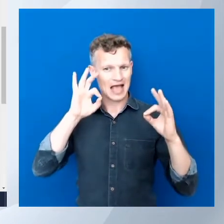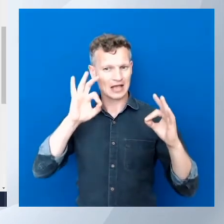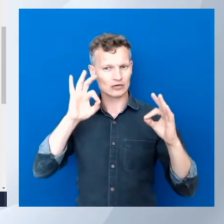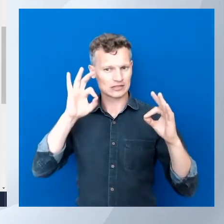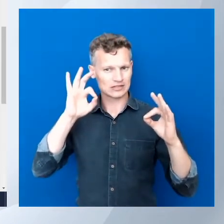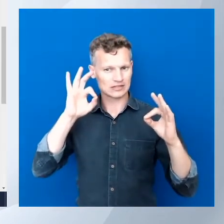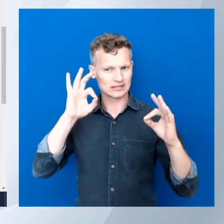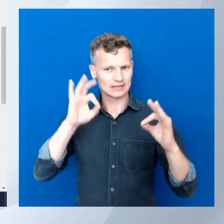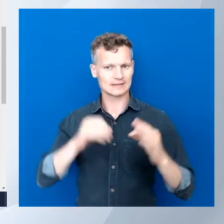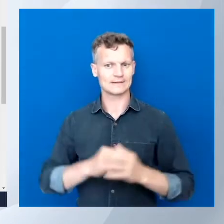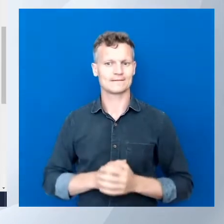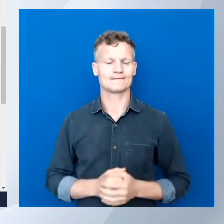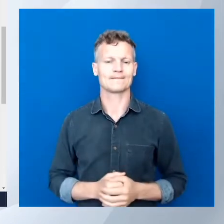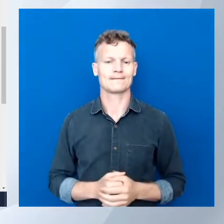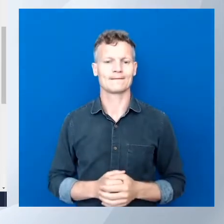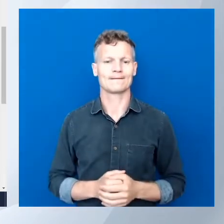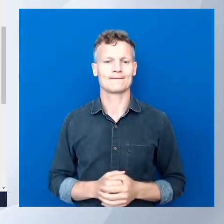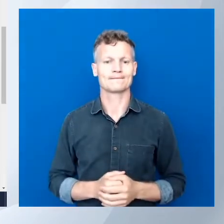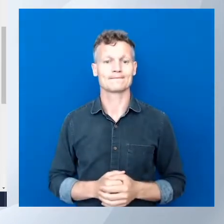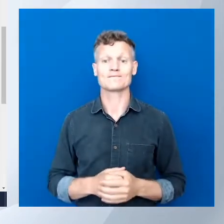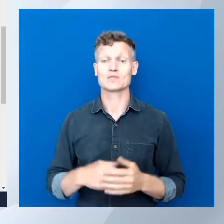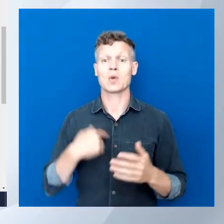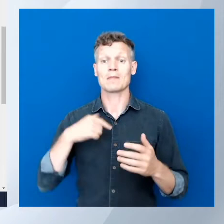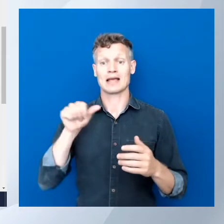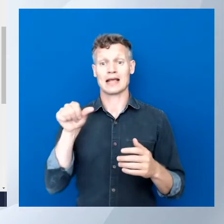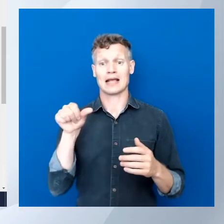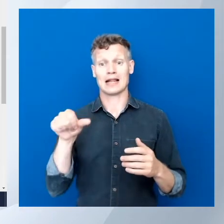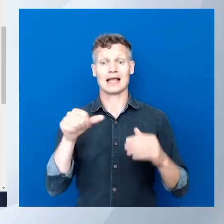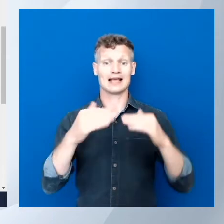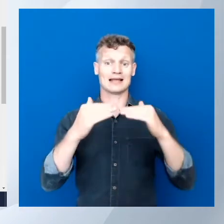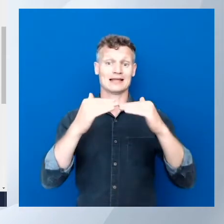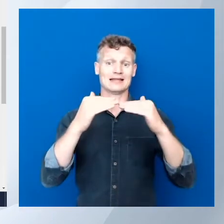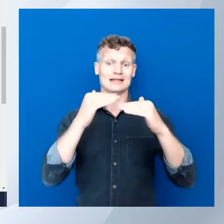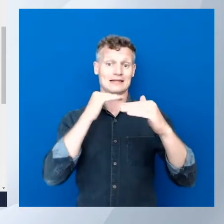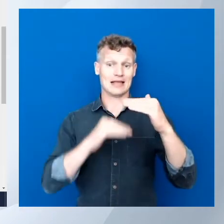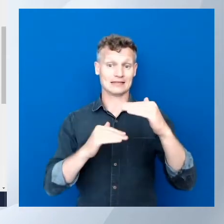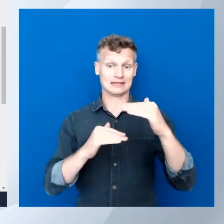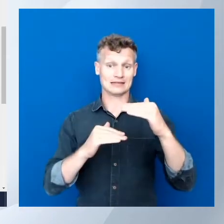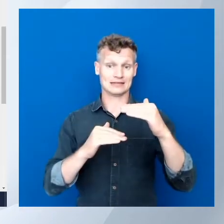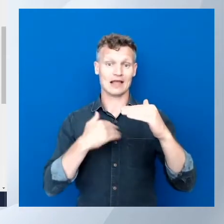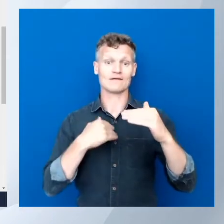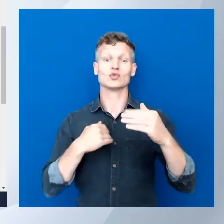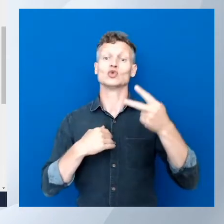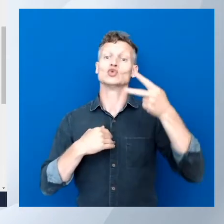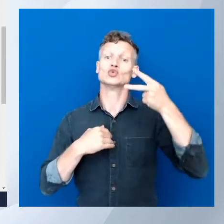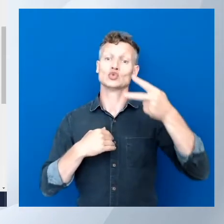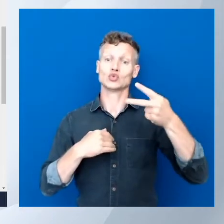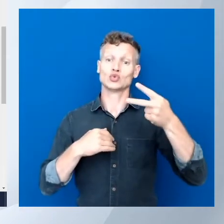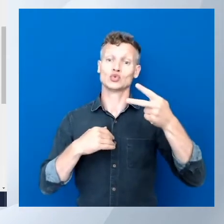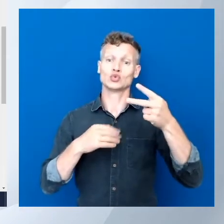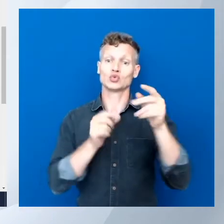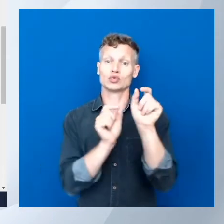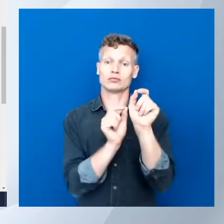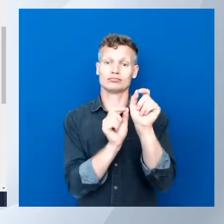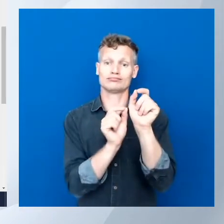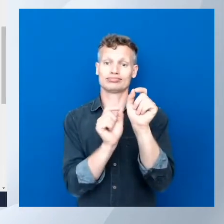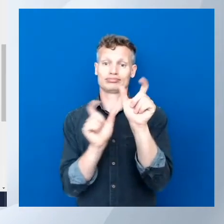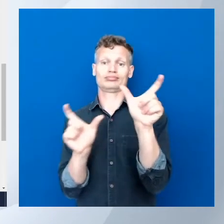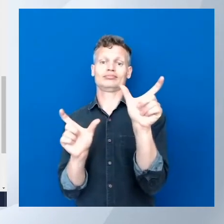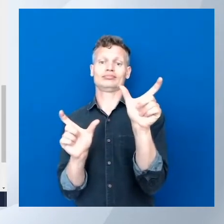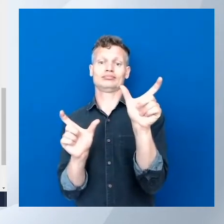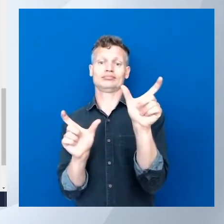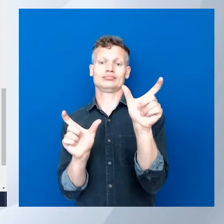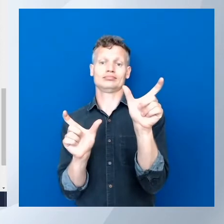So when I click next, it will generate 2 graphs for me. The first one is disparity in performance,